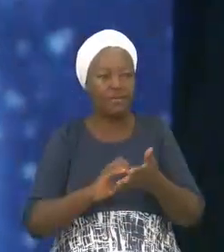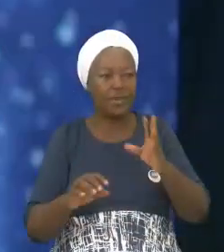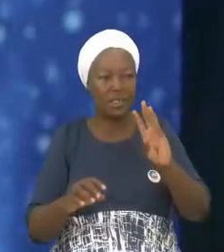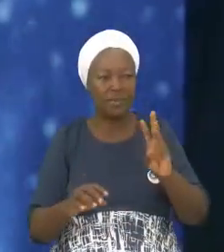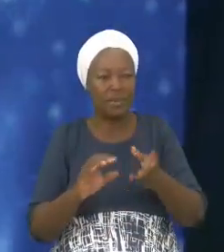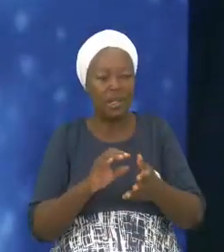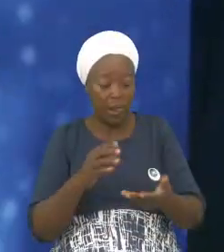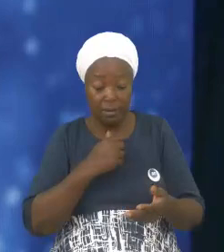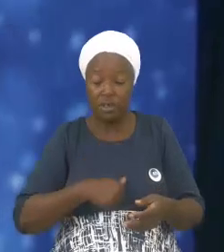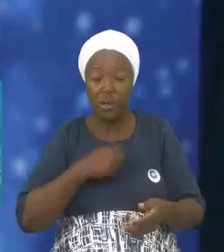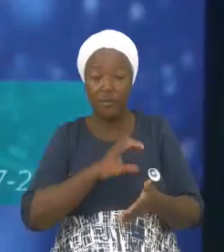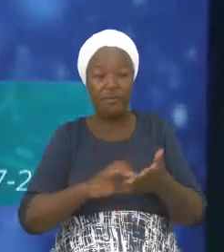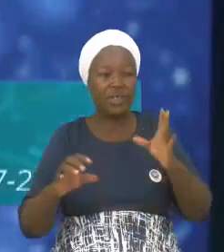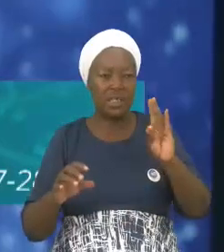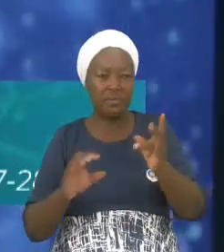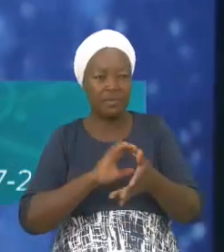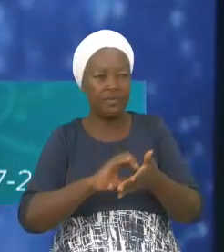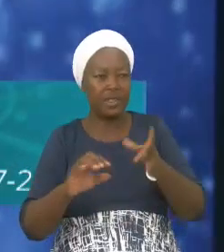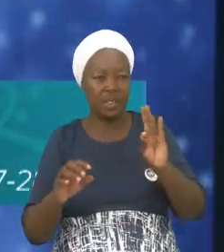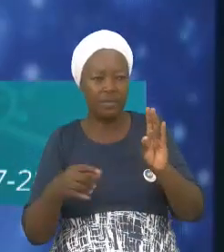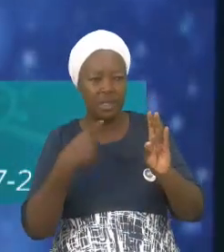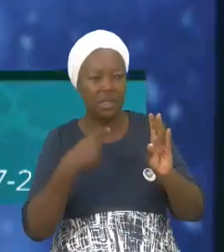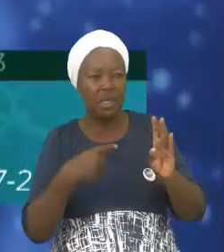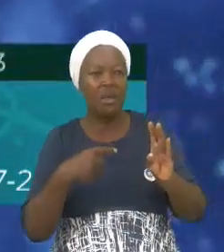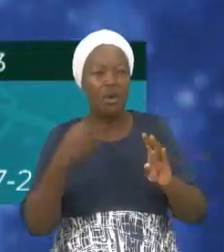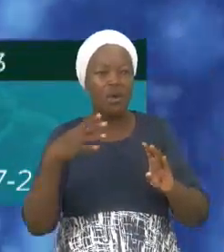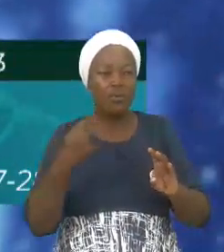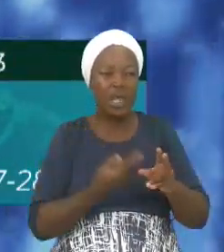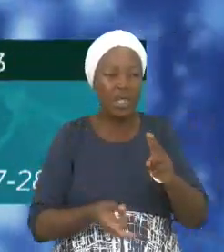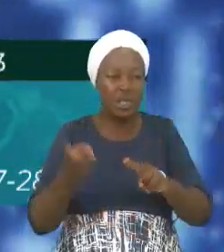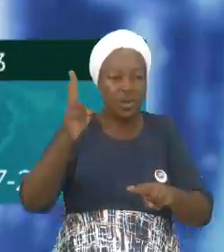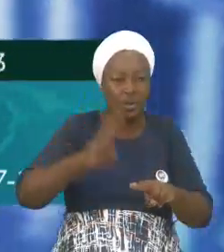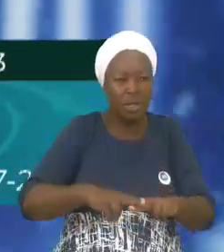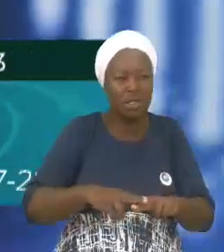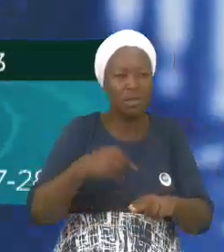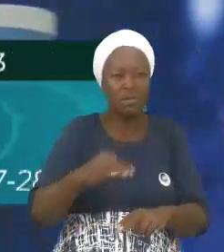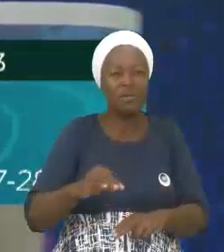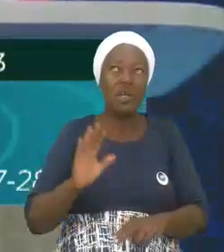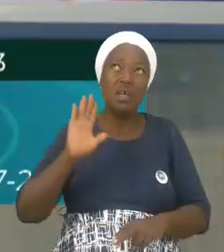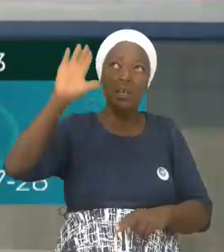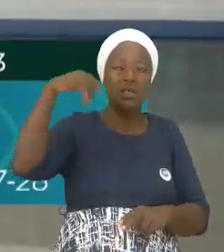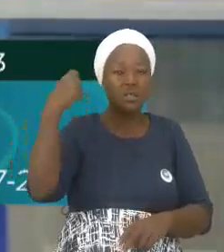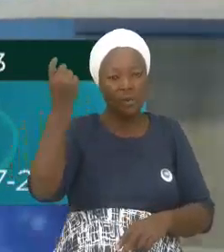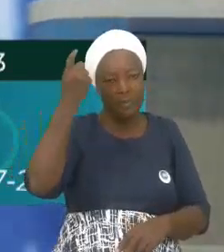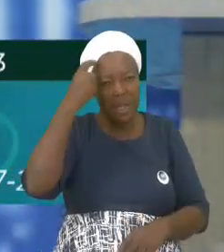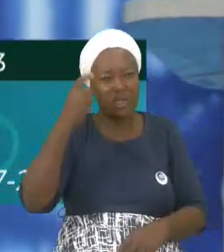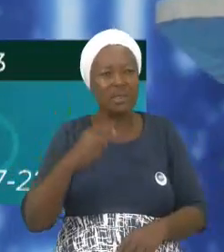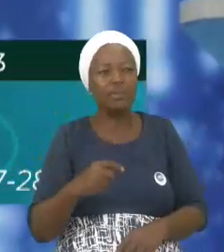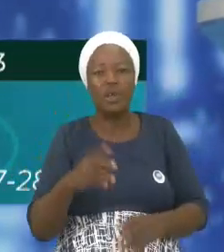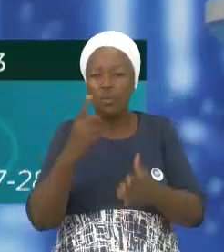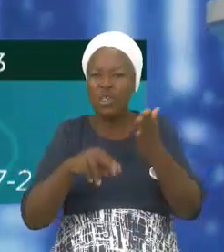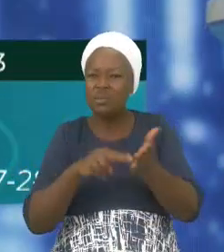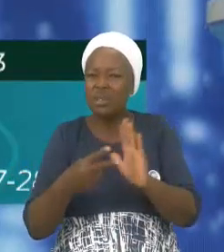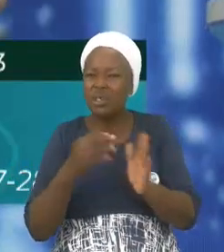says, of the increase of his government. Increase of his government. Increase of his government. What does that